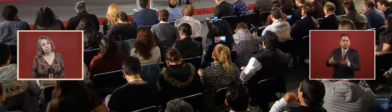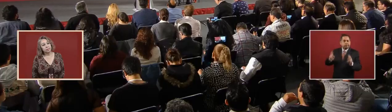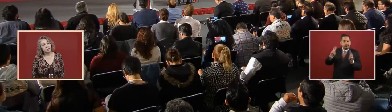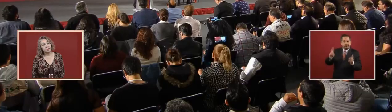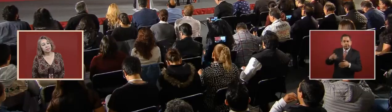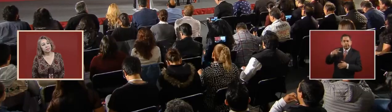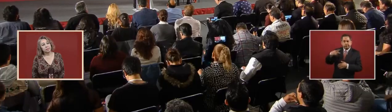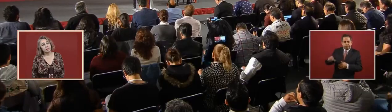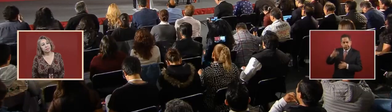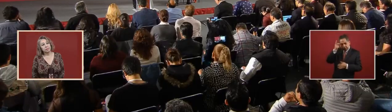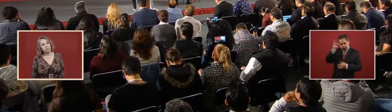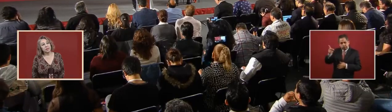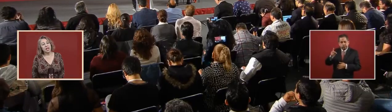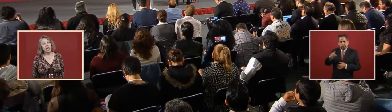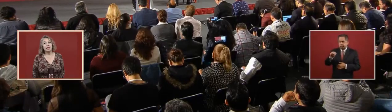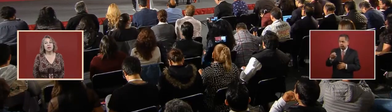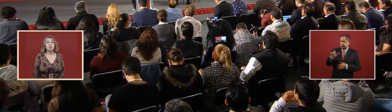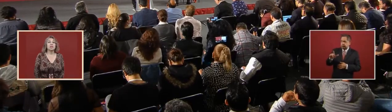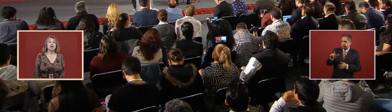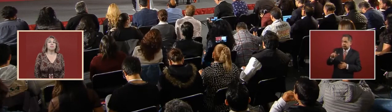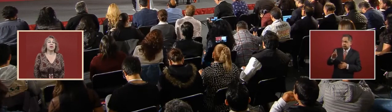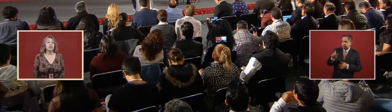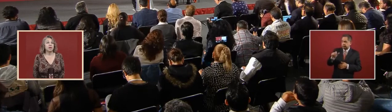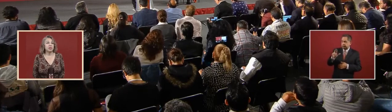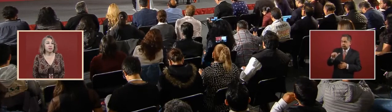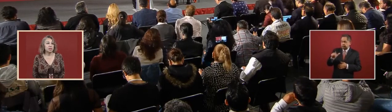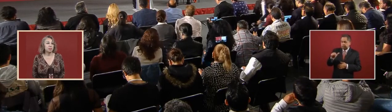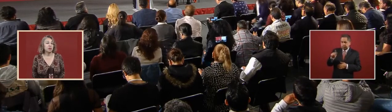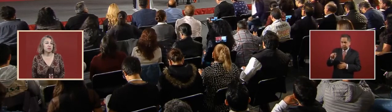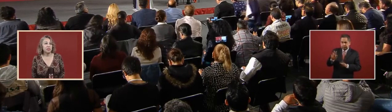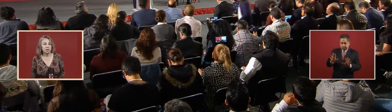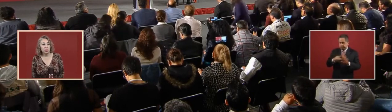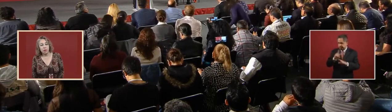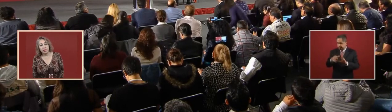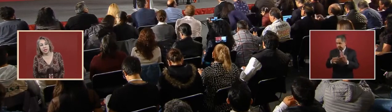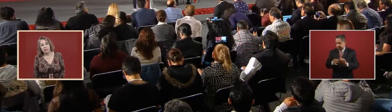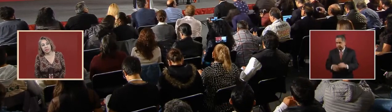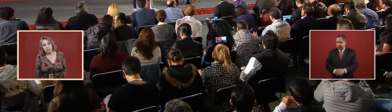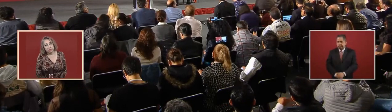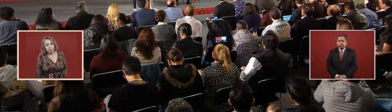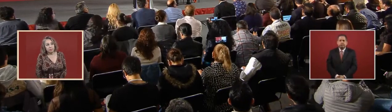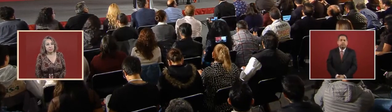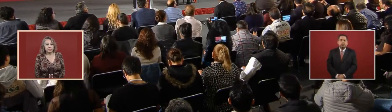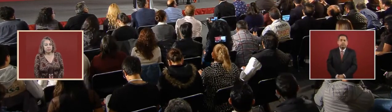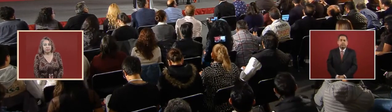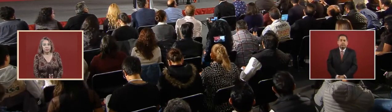supuestas o presuntas propiedades de. And then we'll talk about the supposed properties.